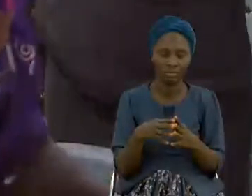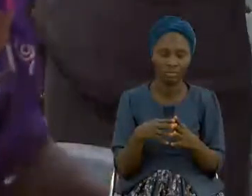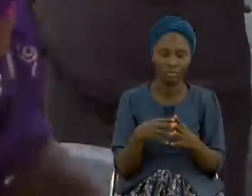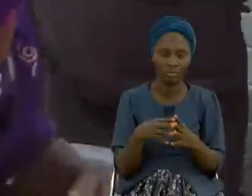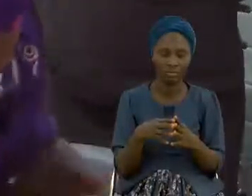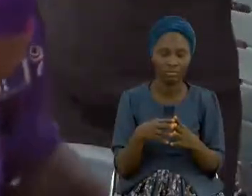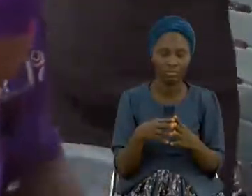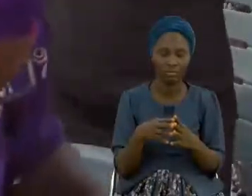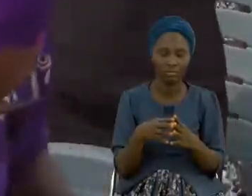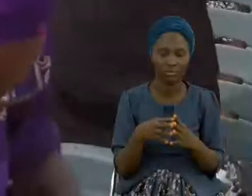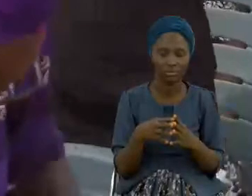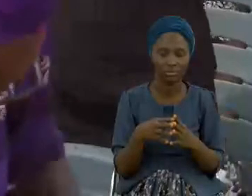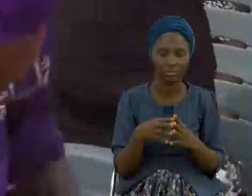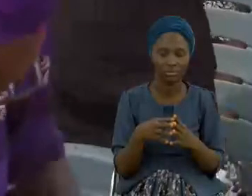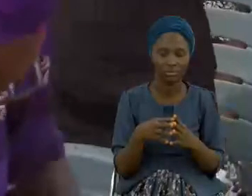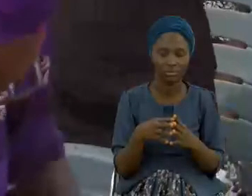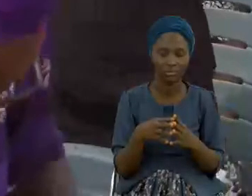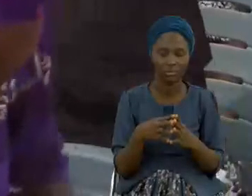medicine